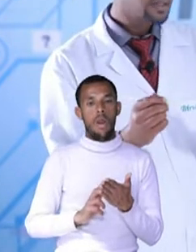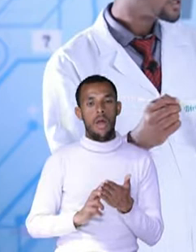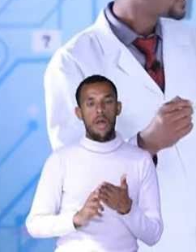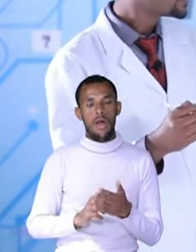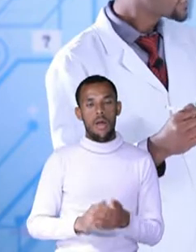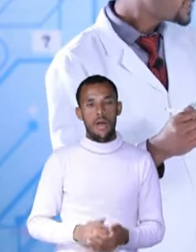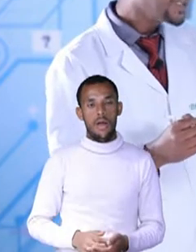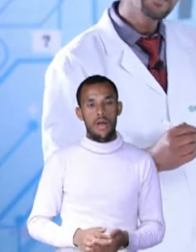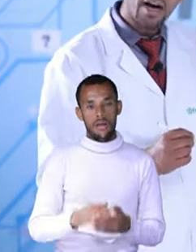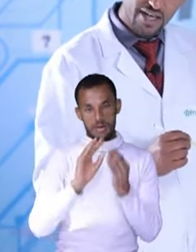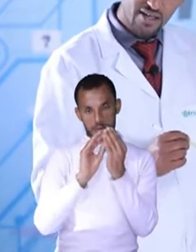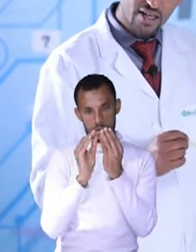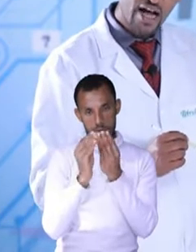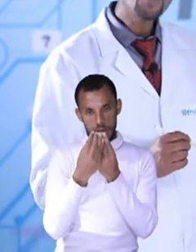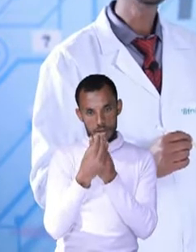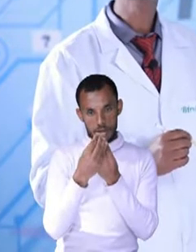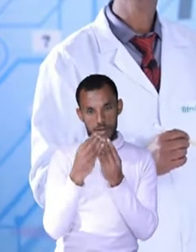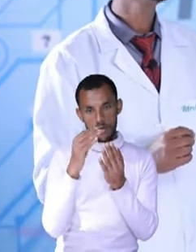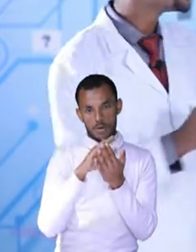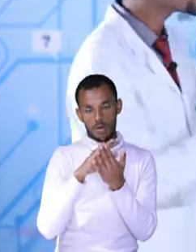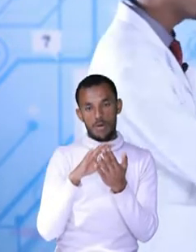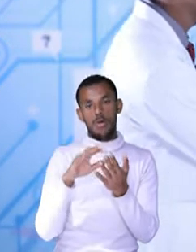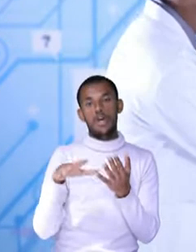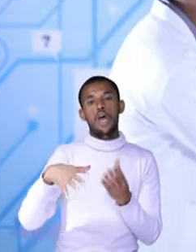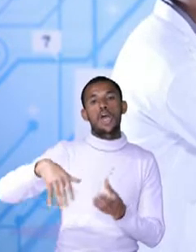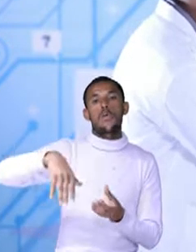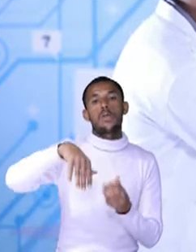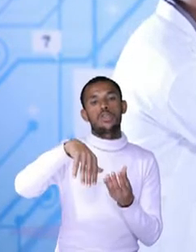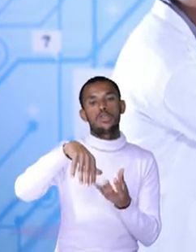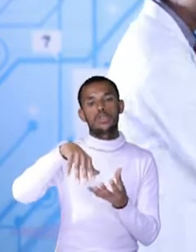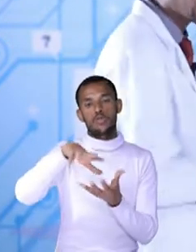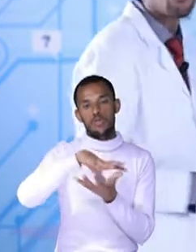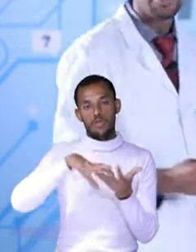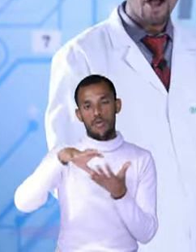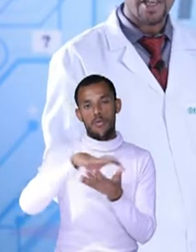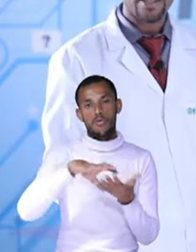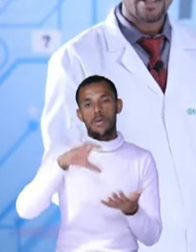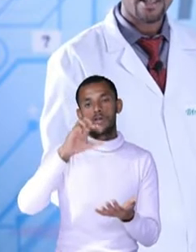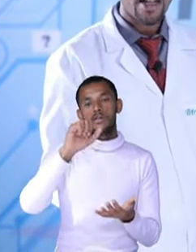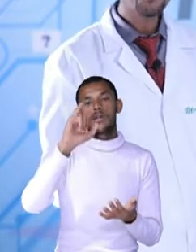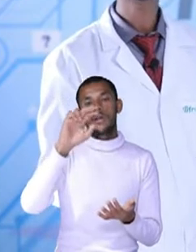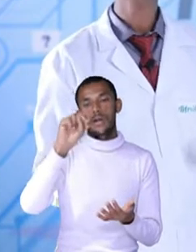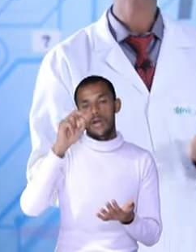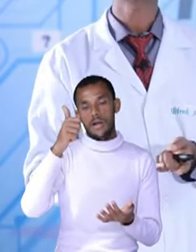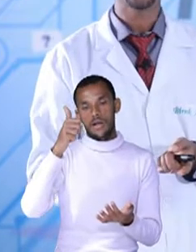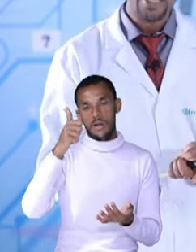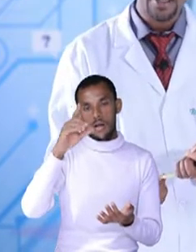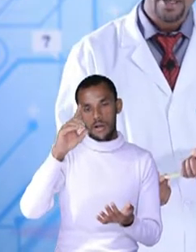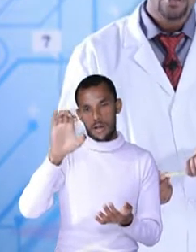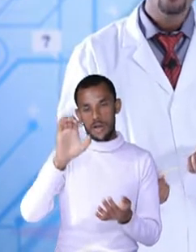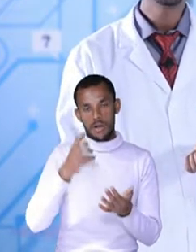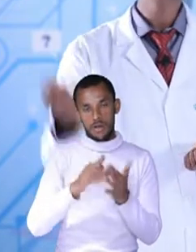gold treated by aqueous solutions of cyanide. AQ means aqueous. Aqueous solution